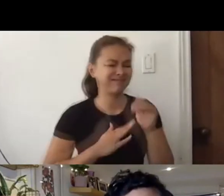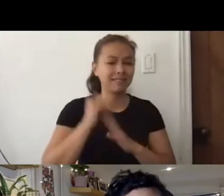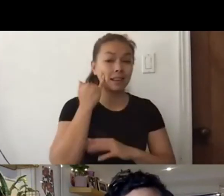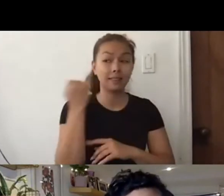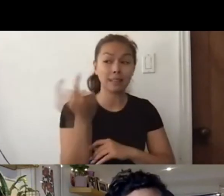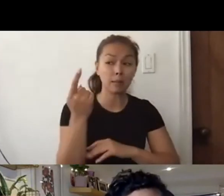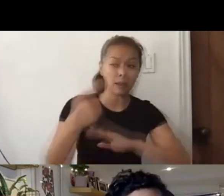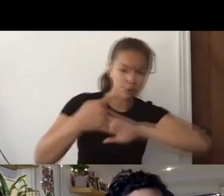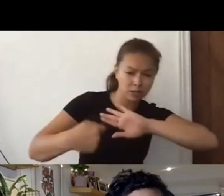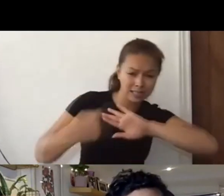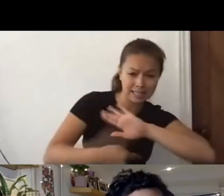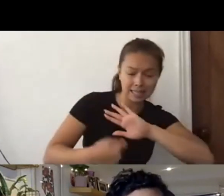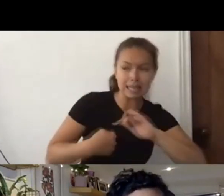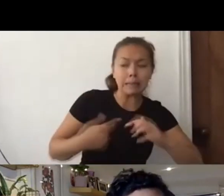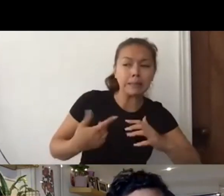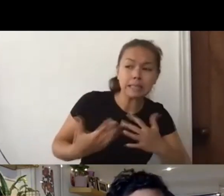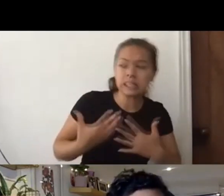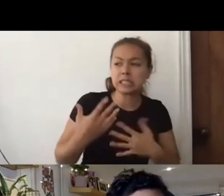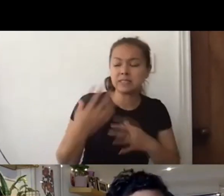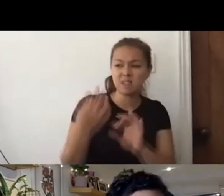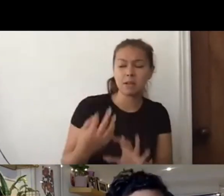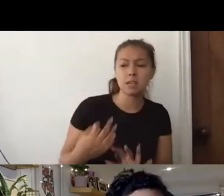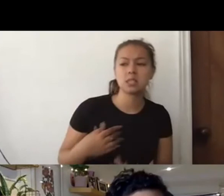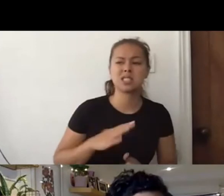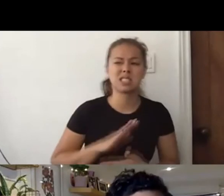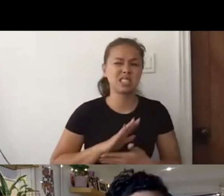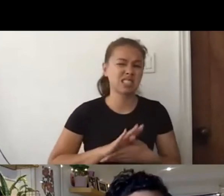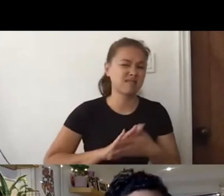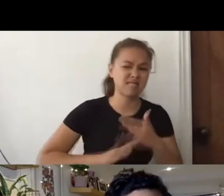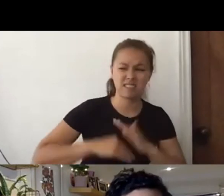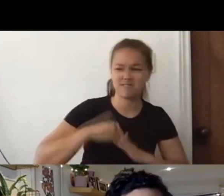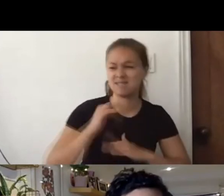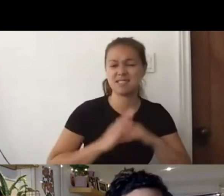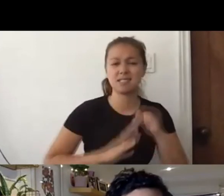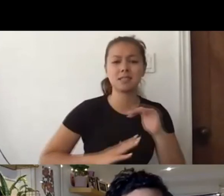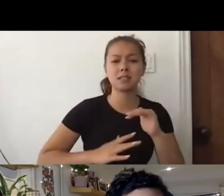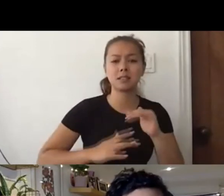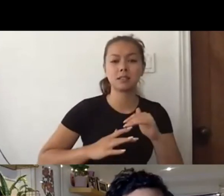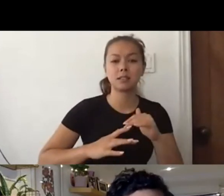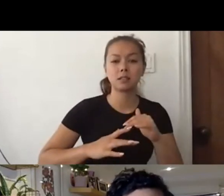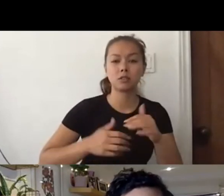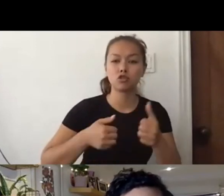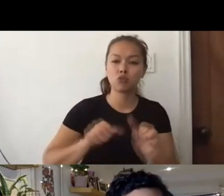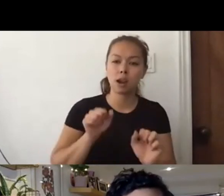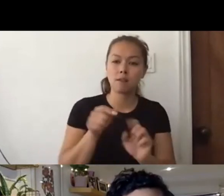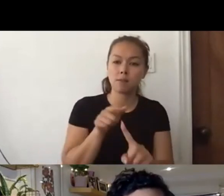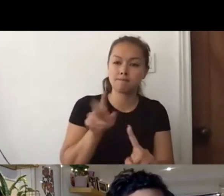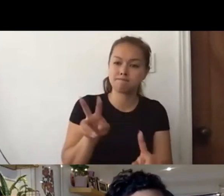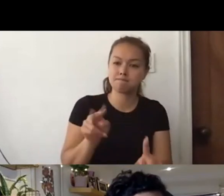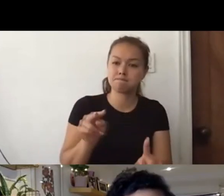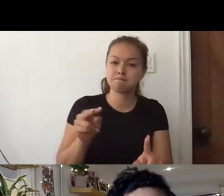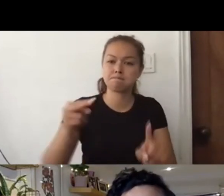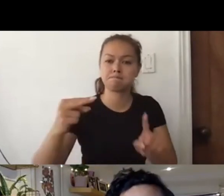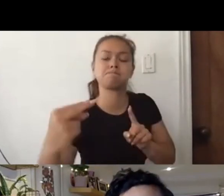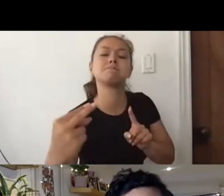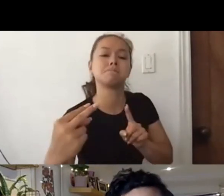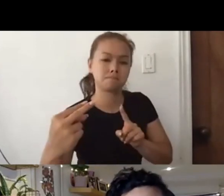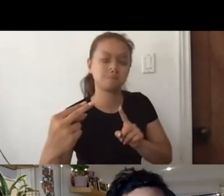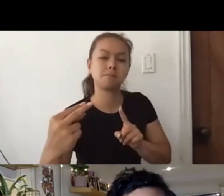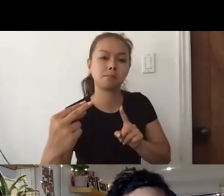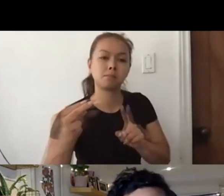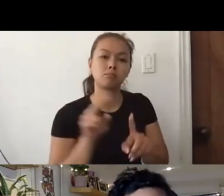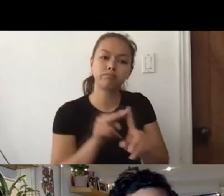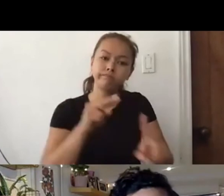moment to see inherent value and worth in your development and growth. Critiques are gifts, more so than you think they